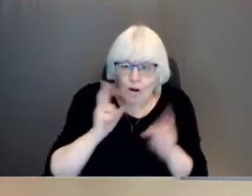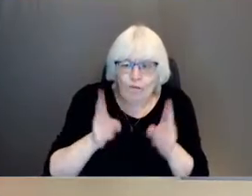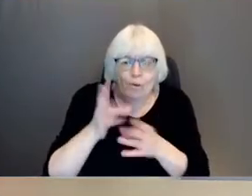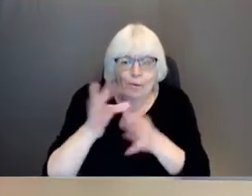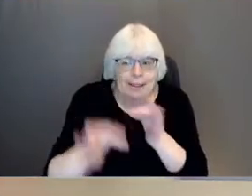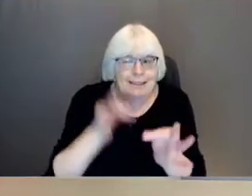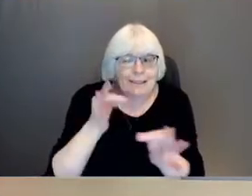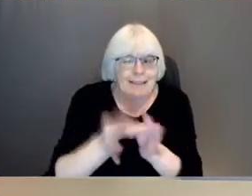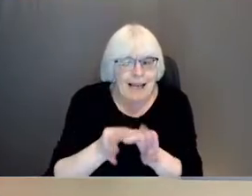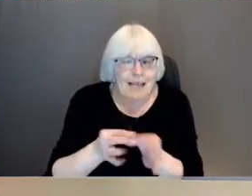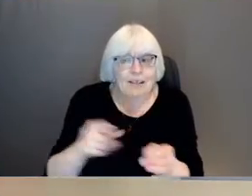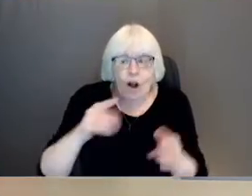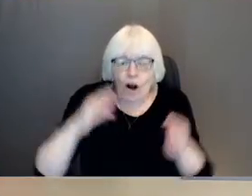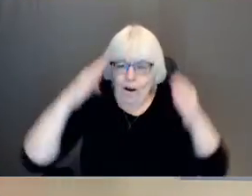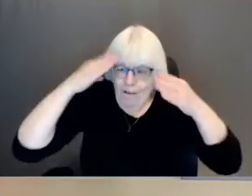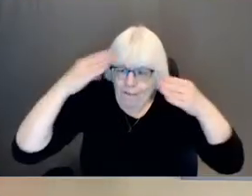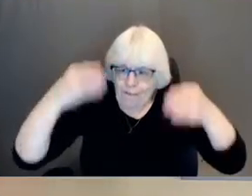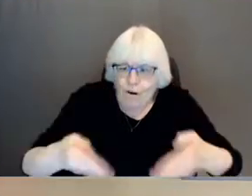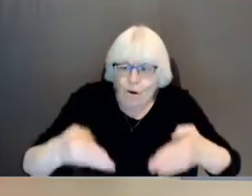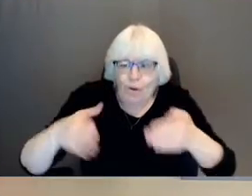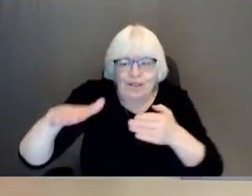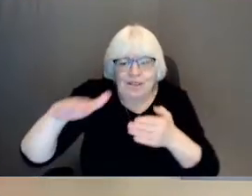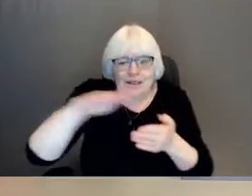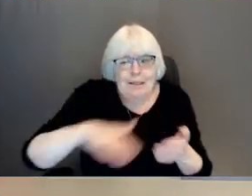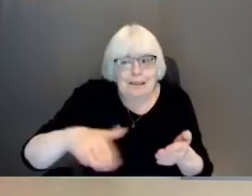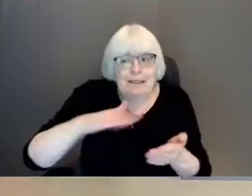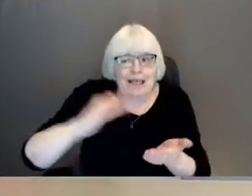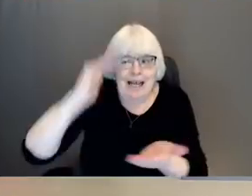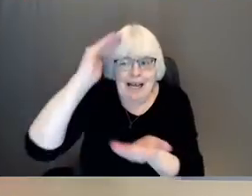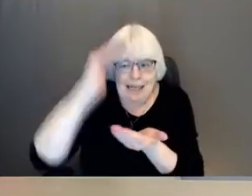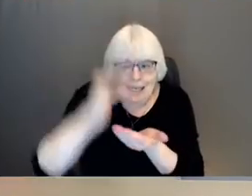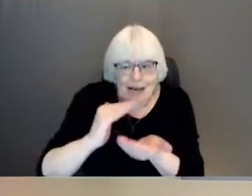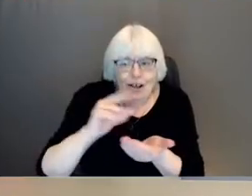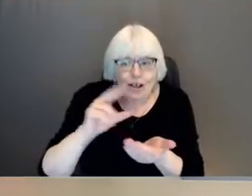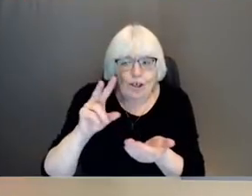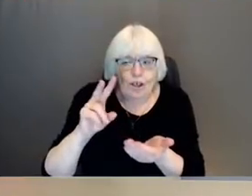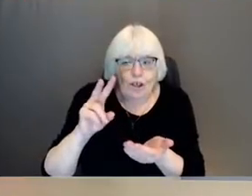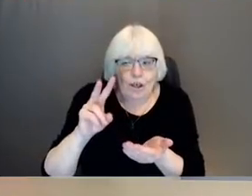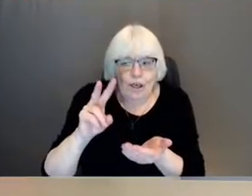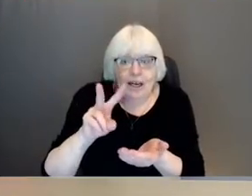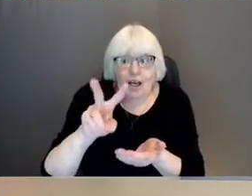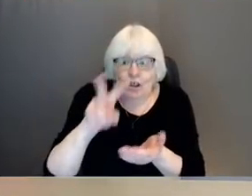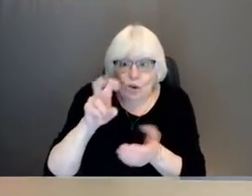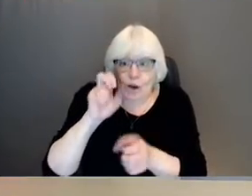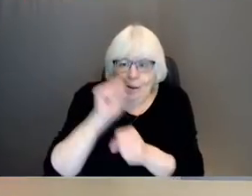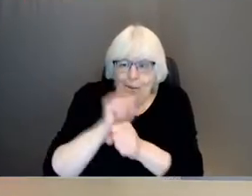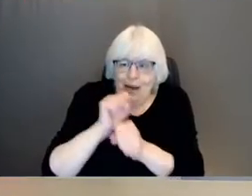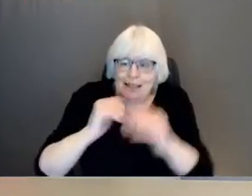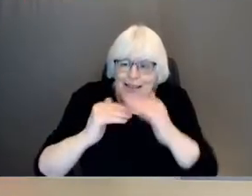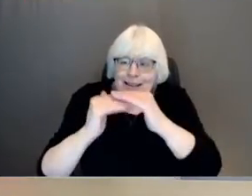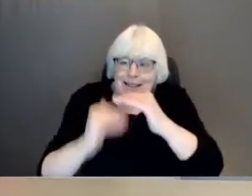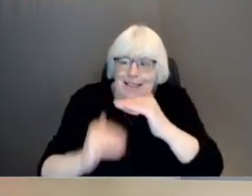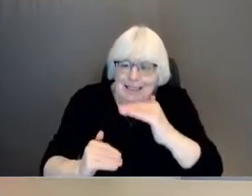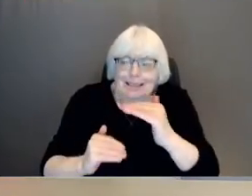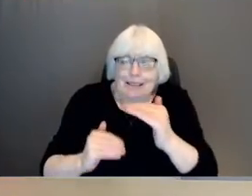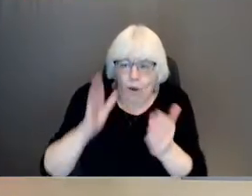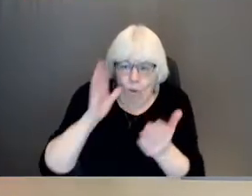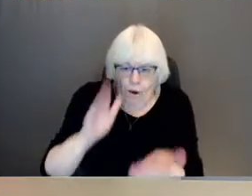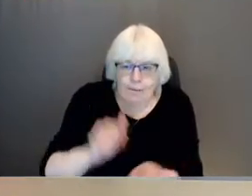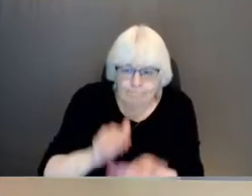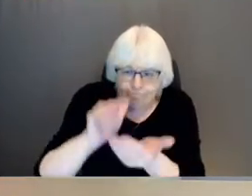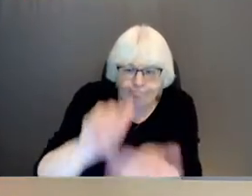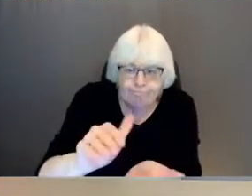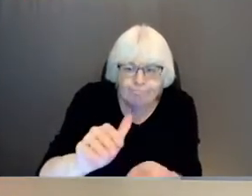this support to PI businesses, in December, the province, in collaboration with the federal government, supplied over 10,000 tests to